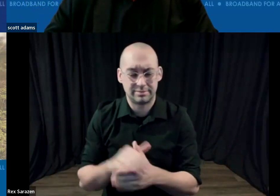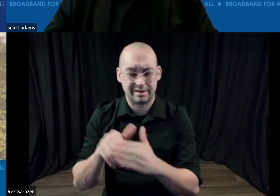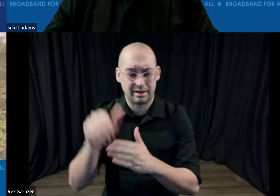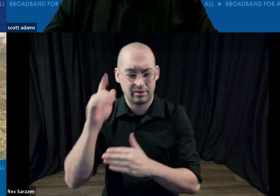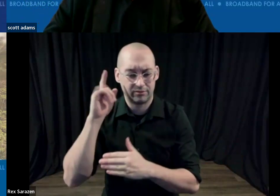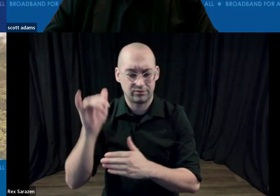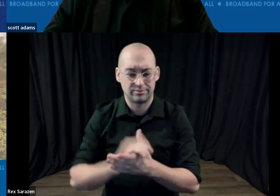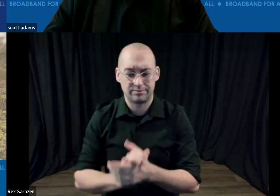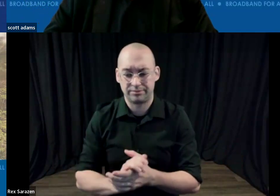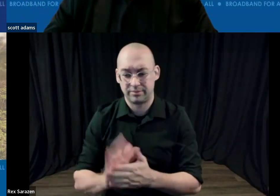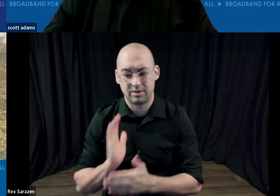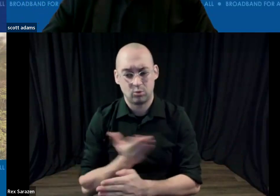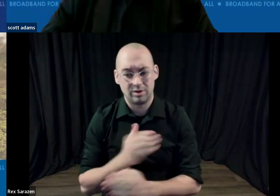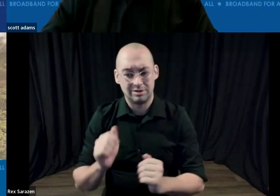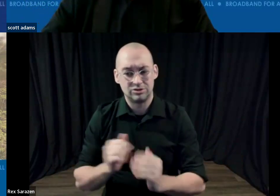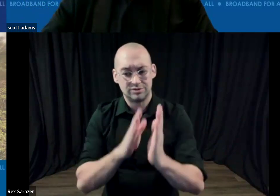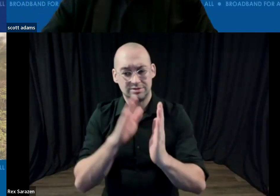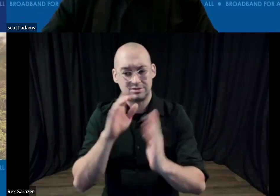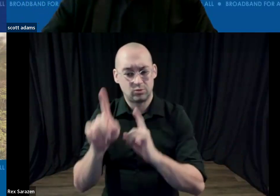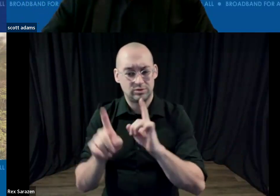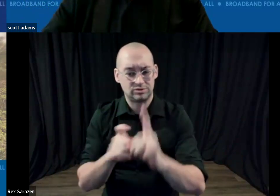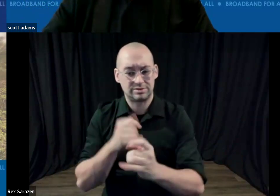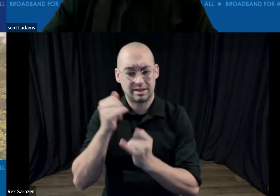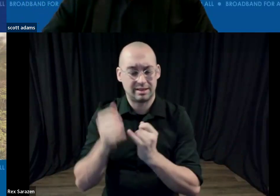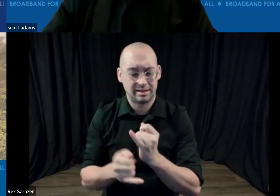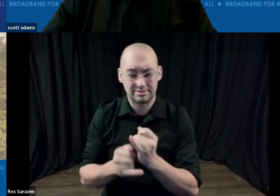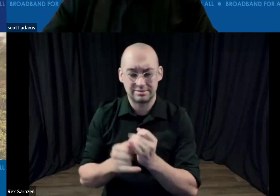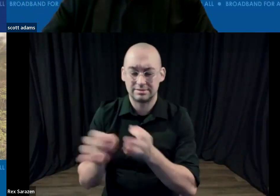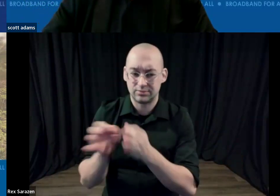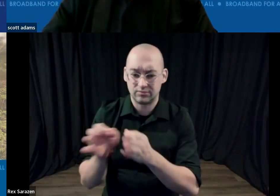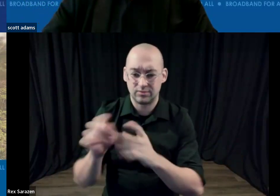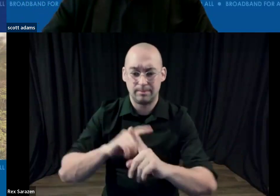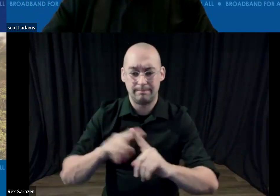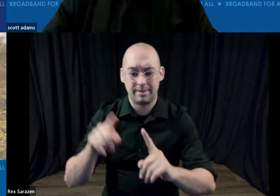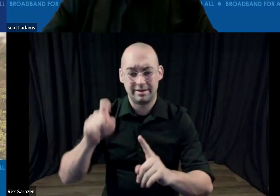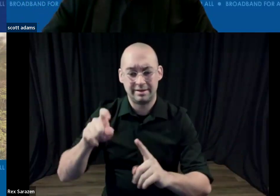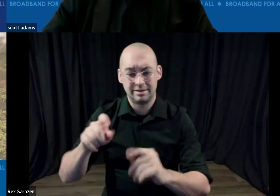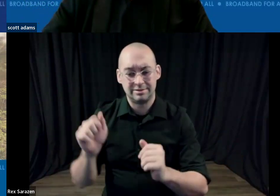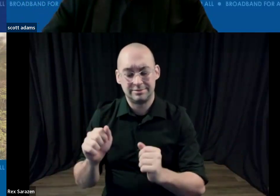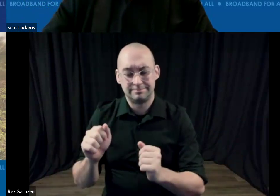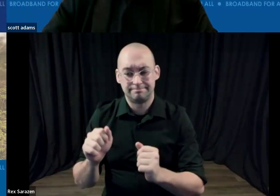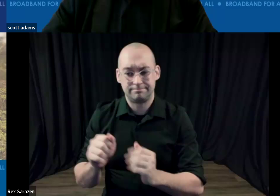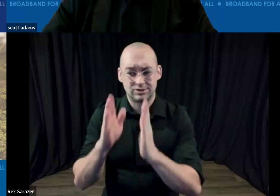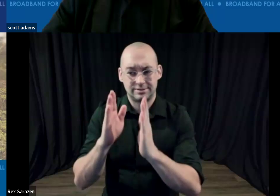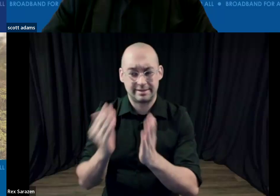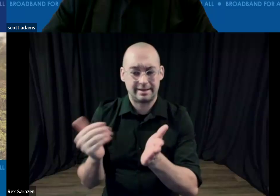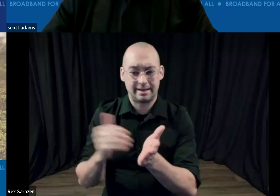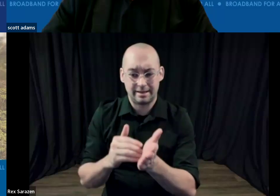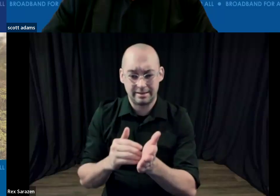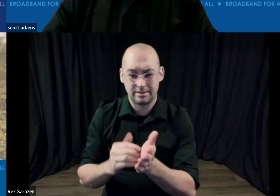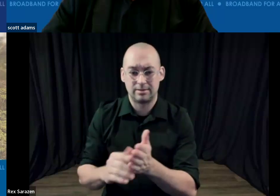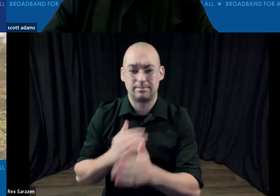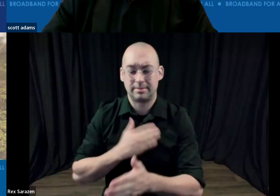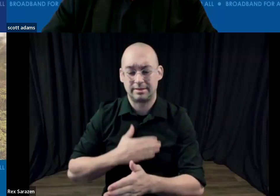And we've addressed this question in the last couple of briefings, but we're going to need to address it one more time. Scott, please, the question